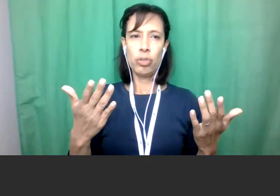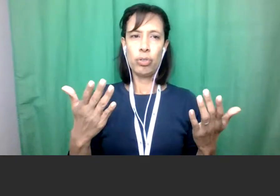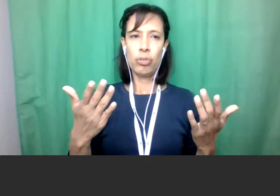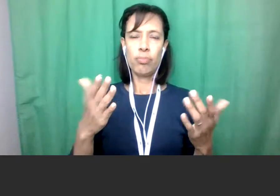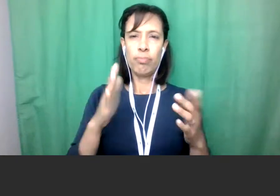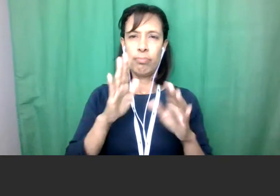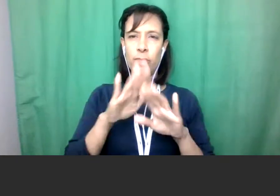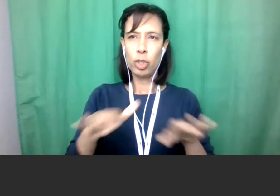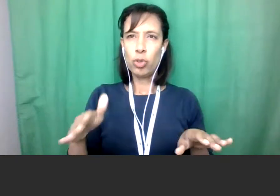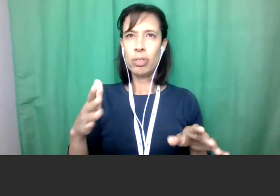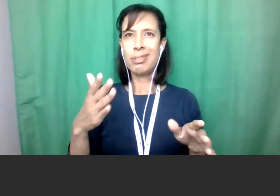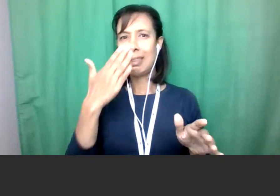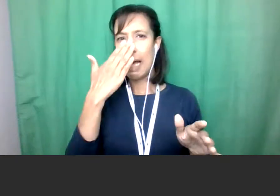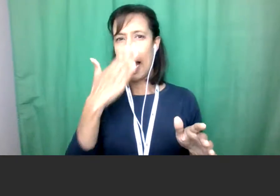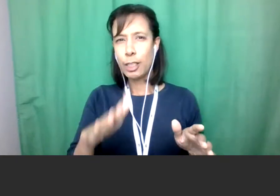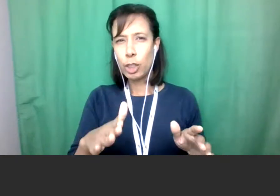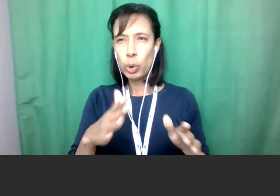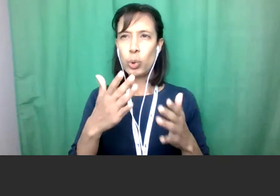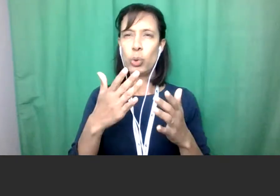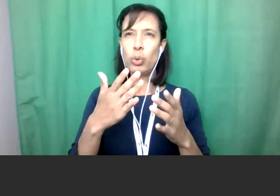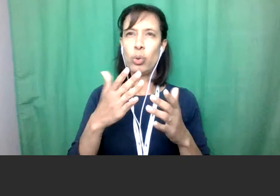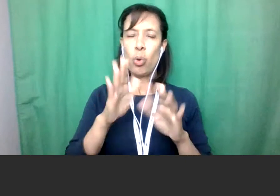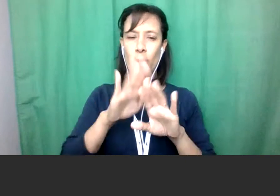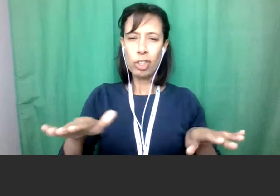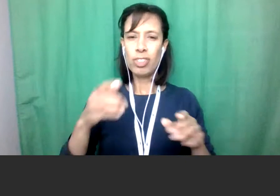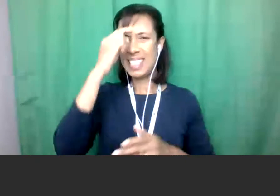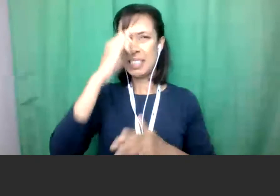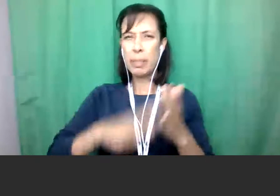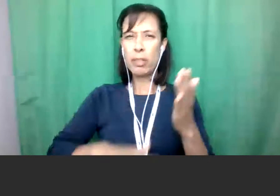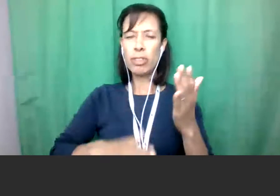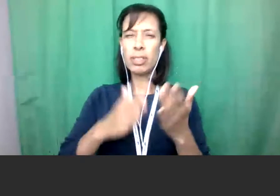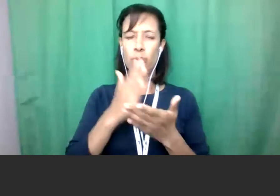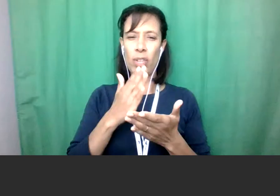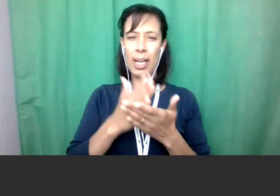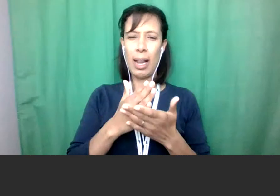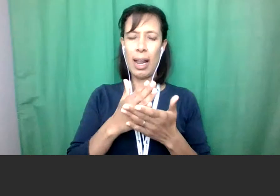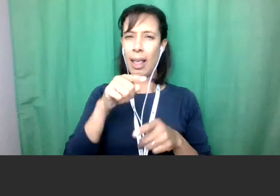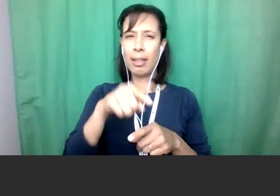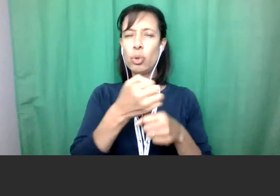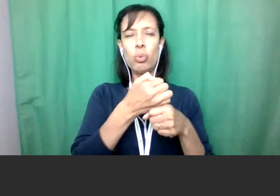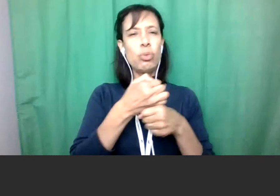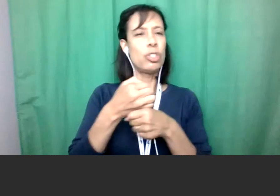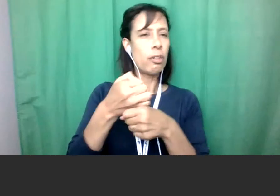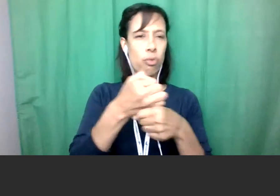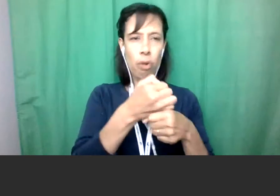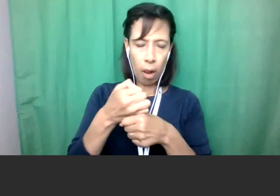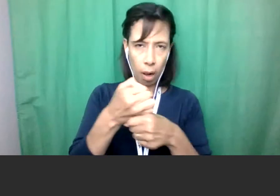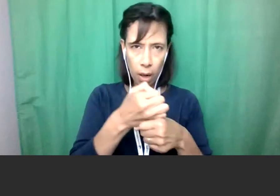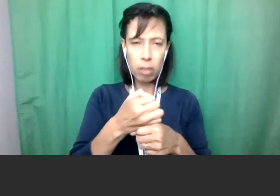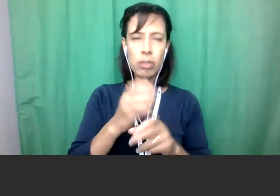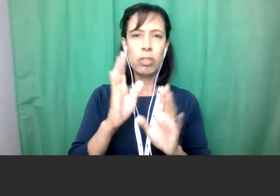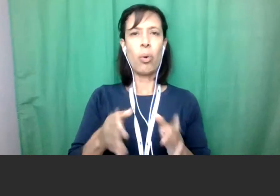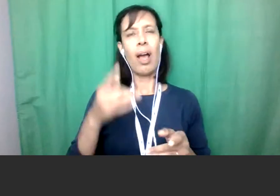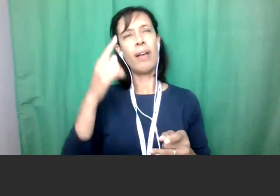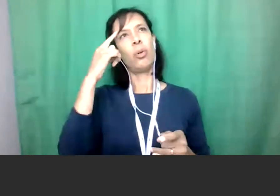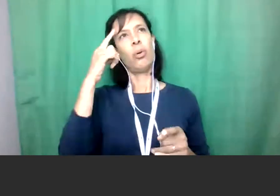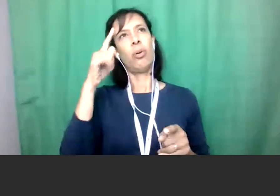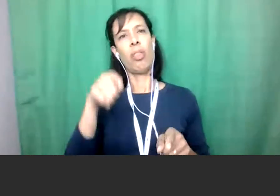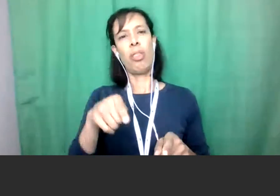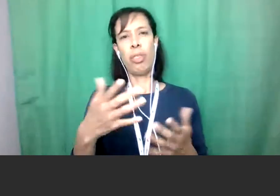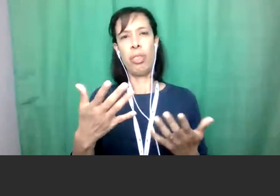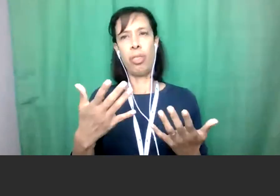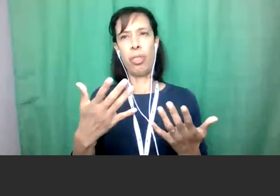broad. So you need to think now about, okay, well, is there a particular subject, a particular part of the curriculum